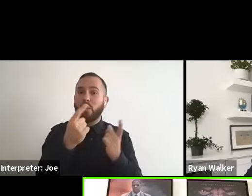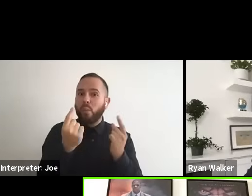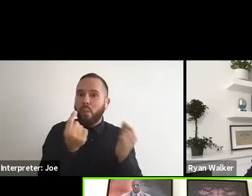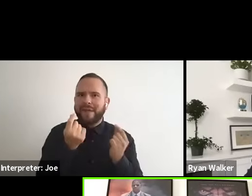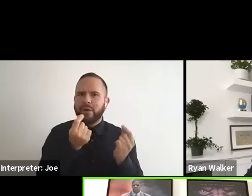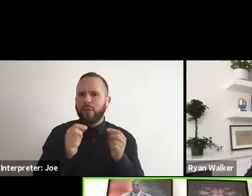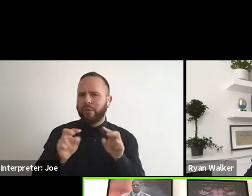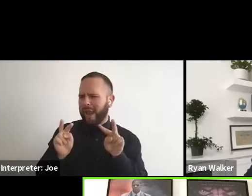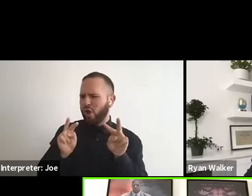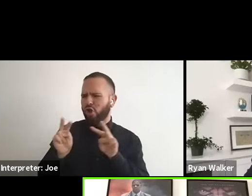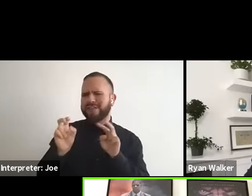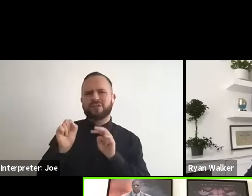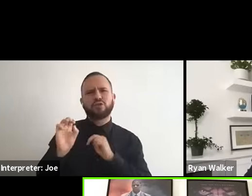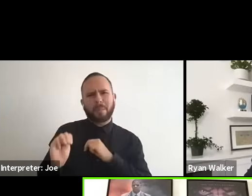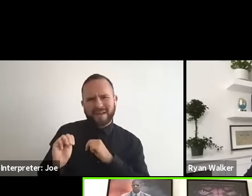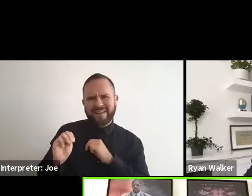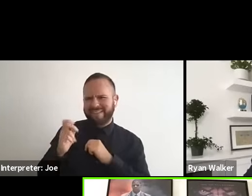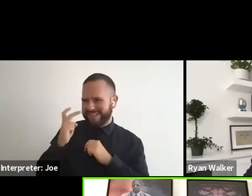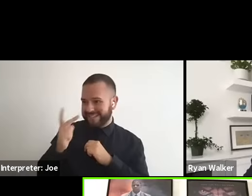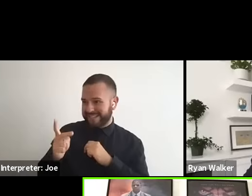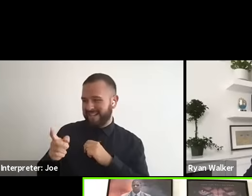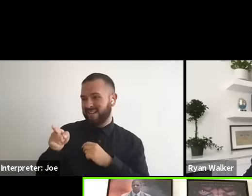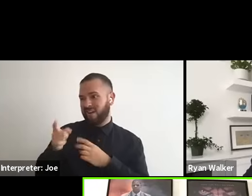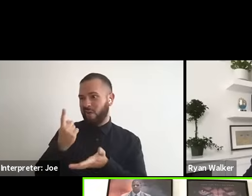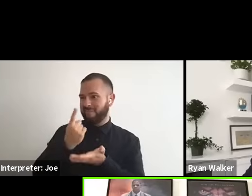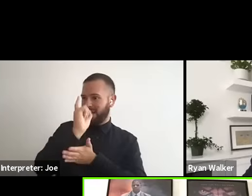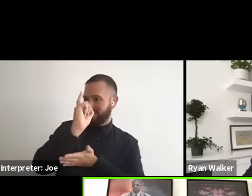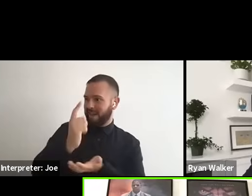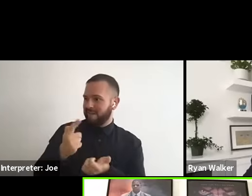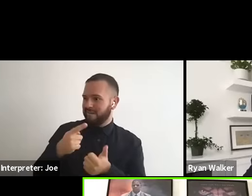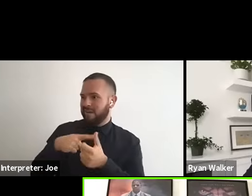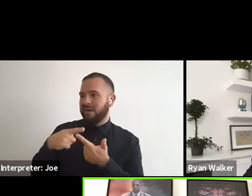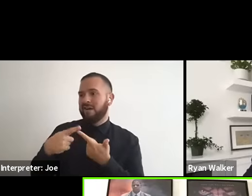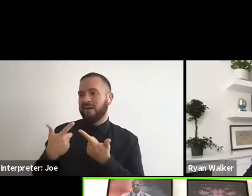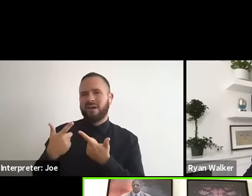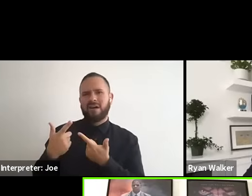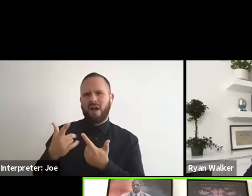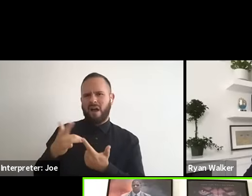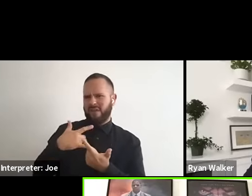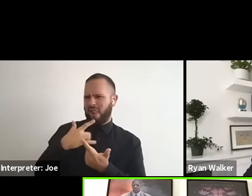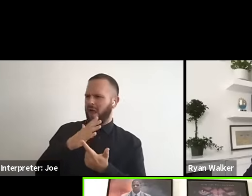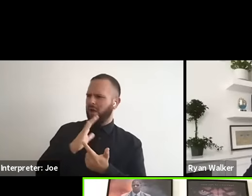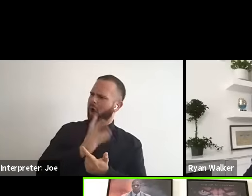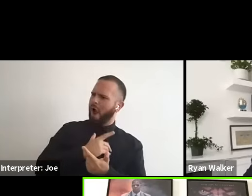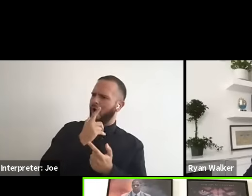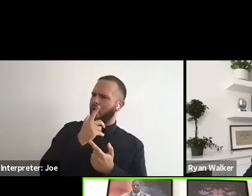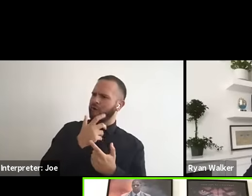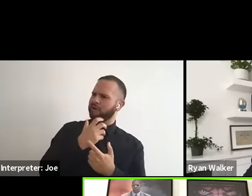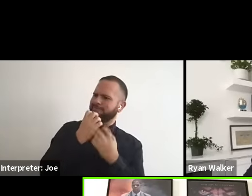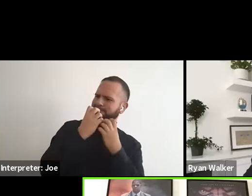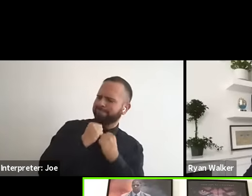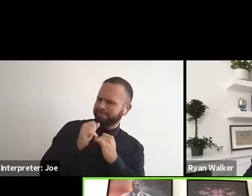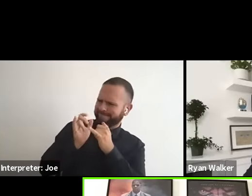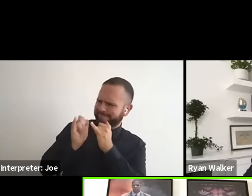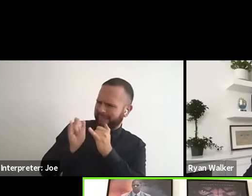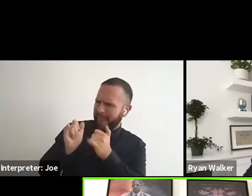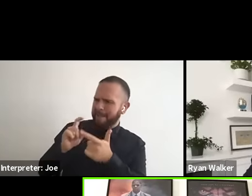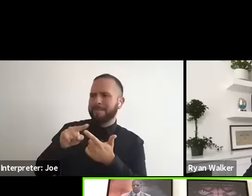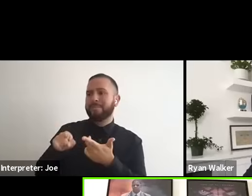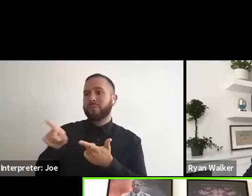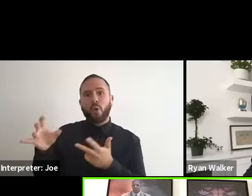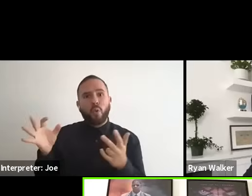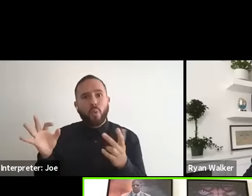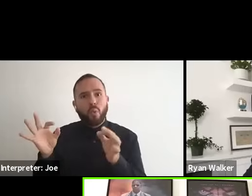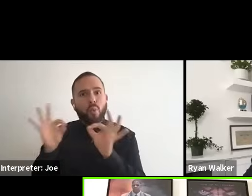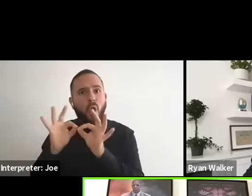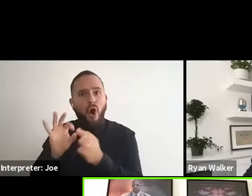see if what they have is offensive. It looks to see if it aligns with their brands and where they're willing to invest in people and money. They